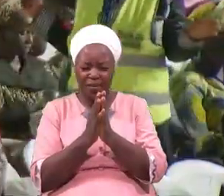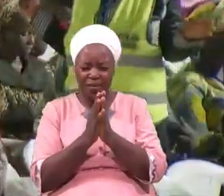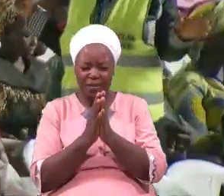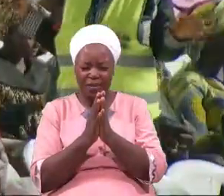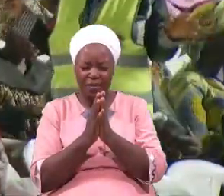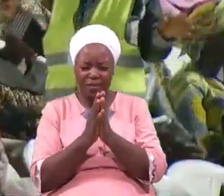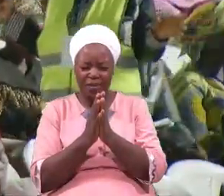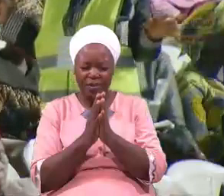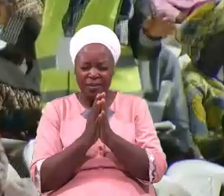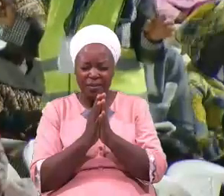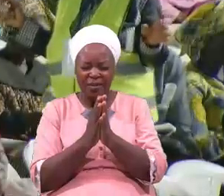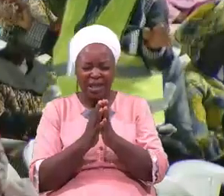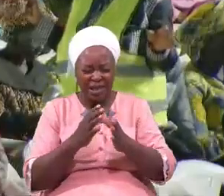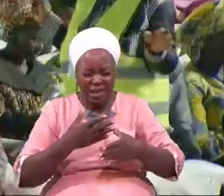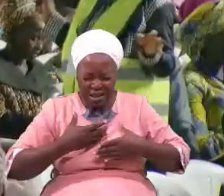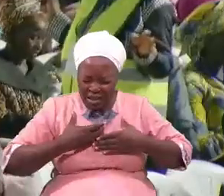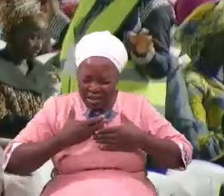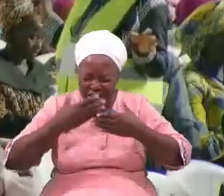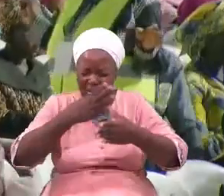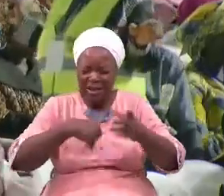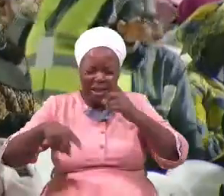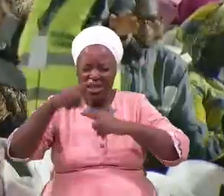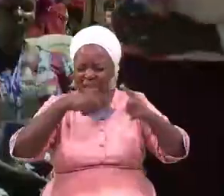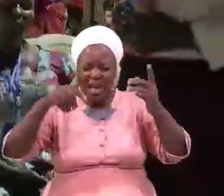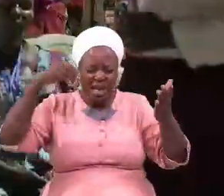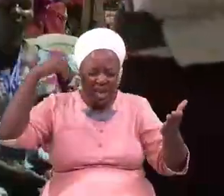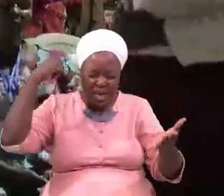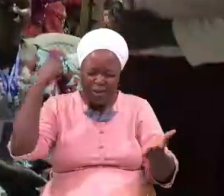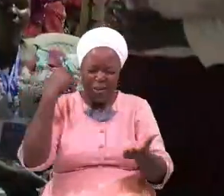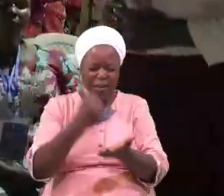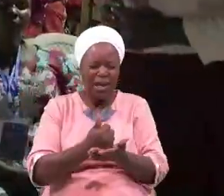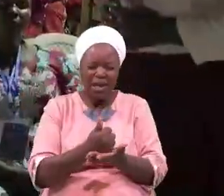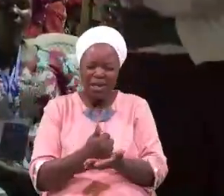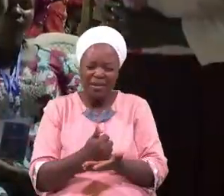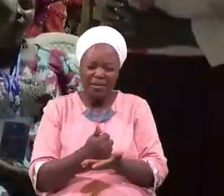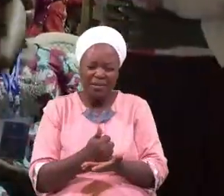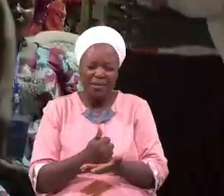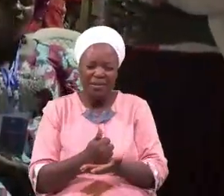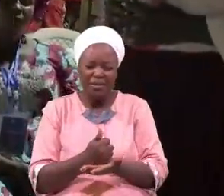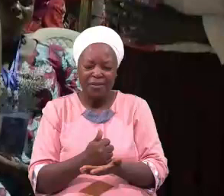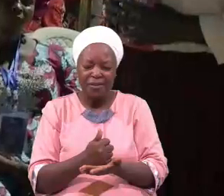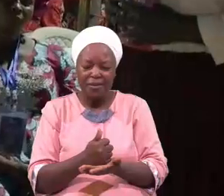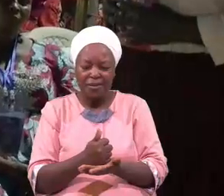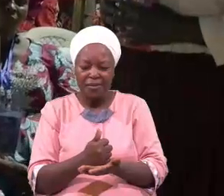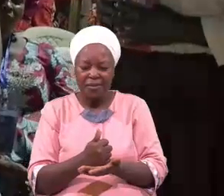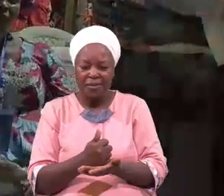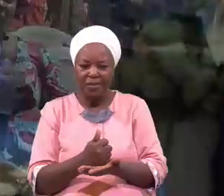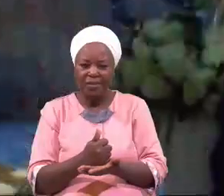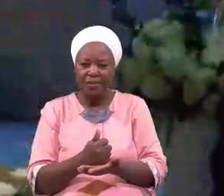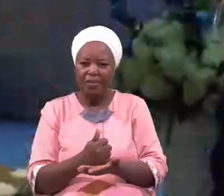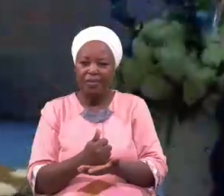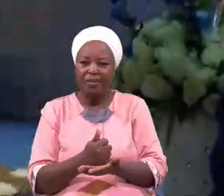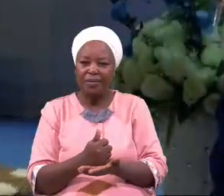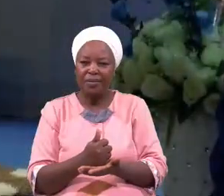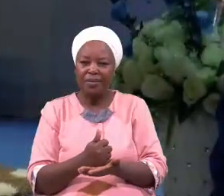A loud amen.